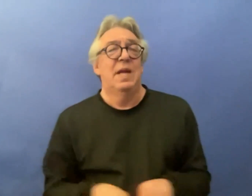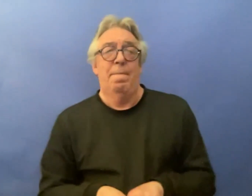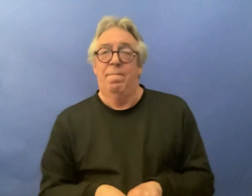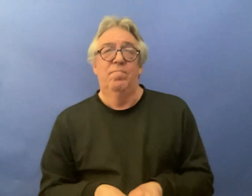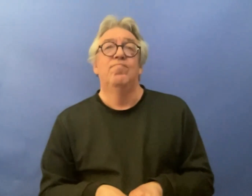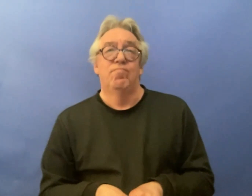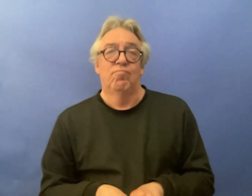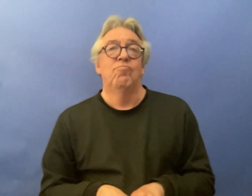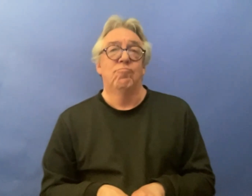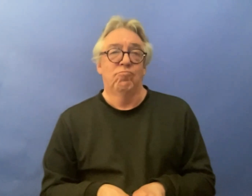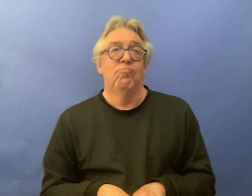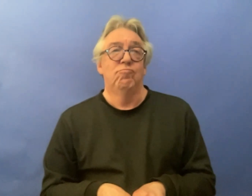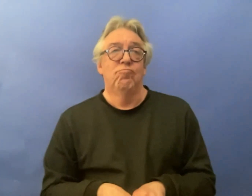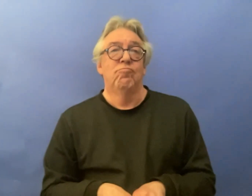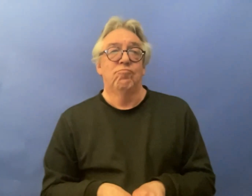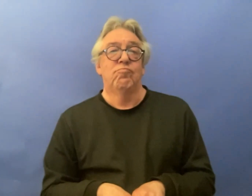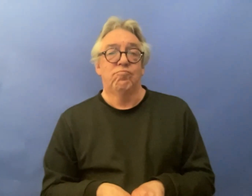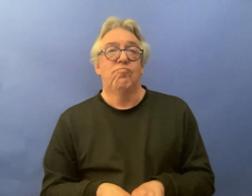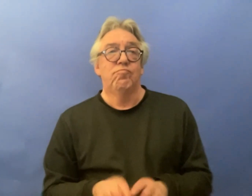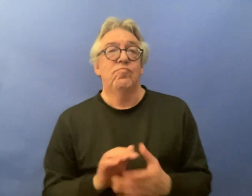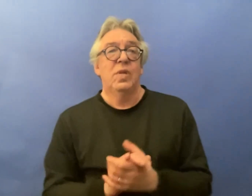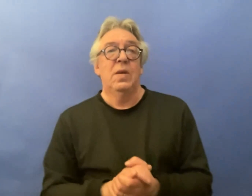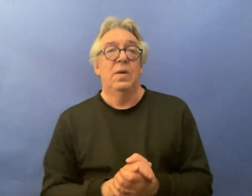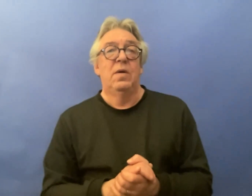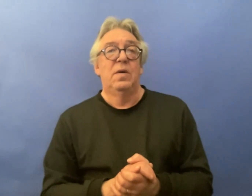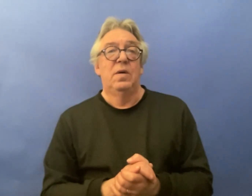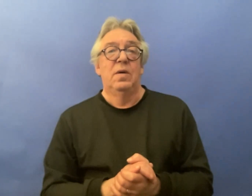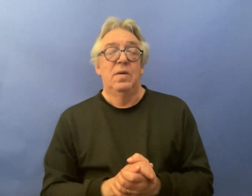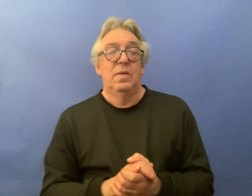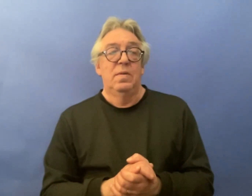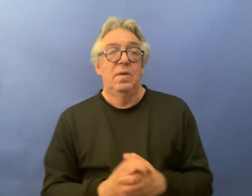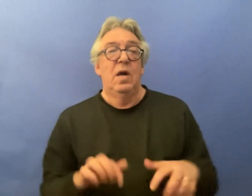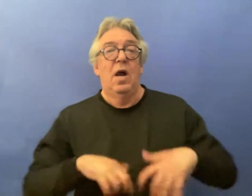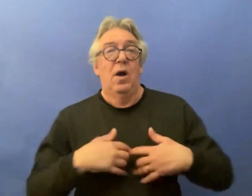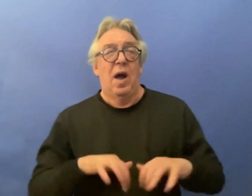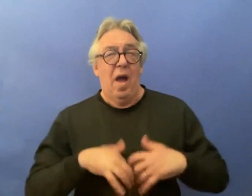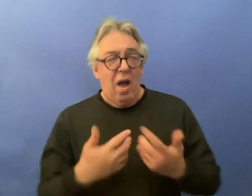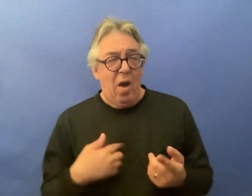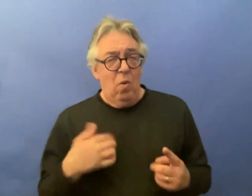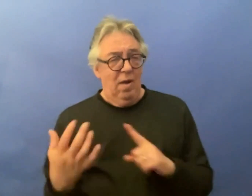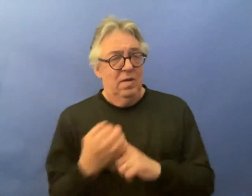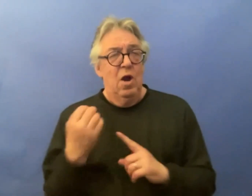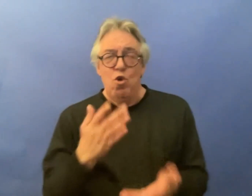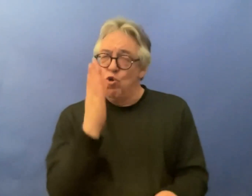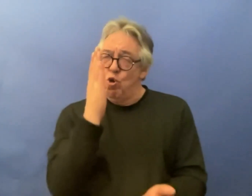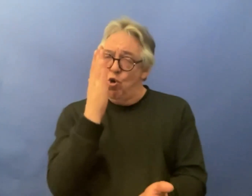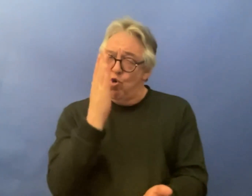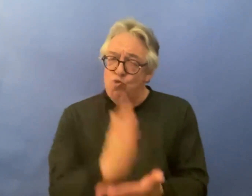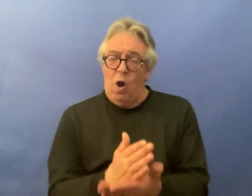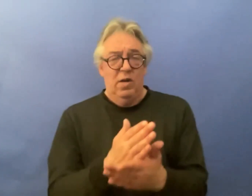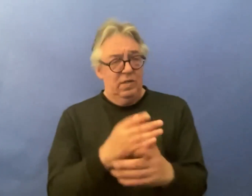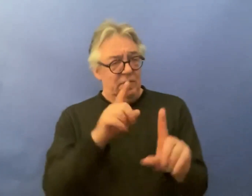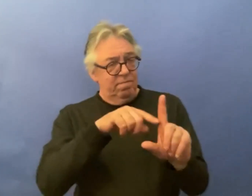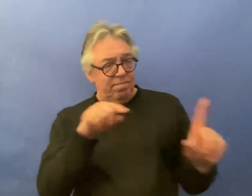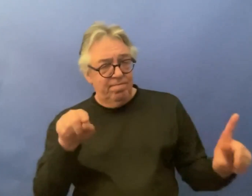is doing in terms of having the right data, doing the appropriate